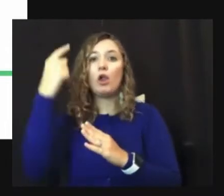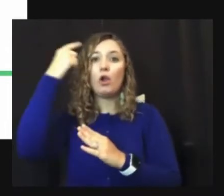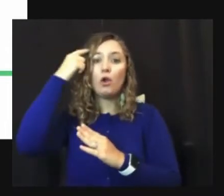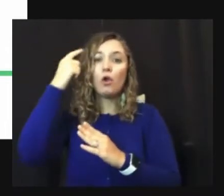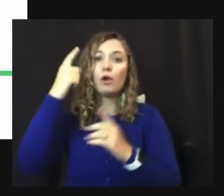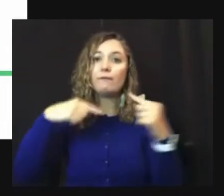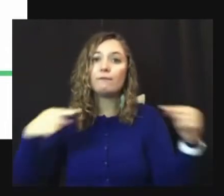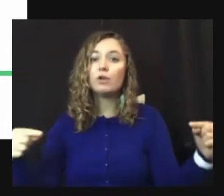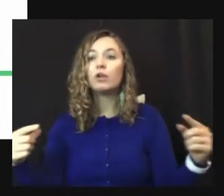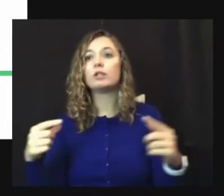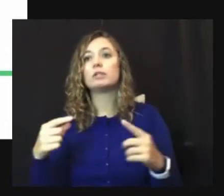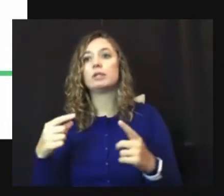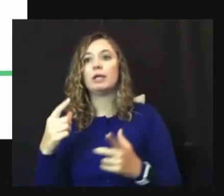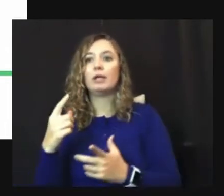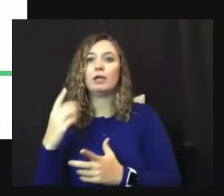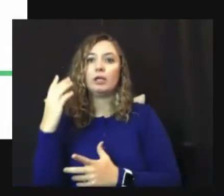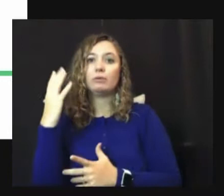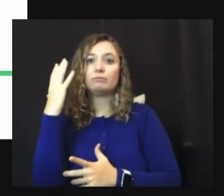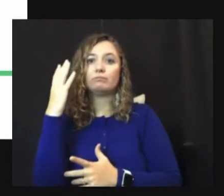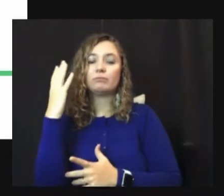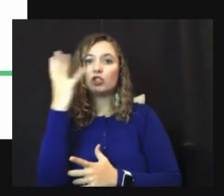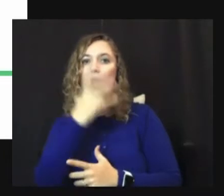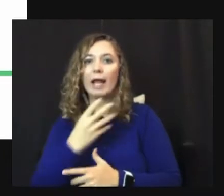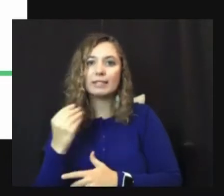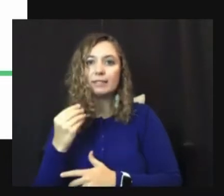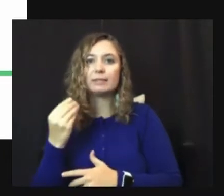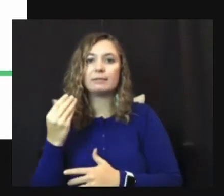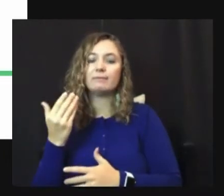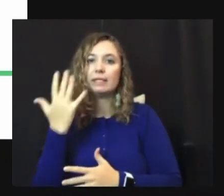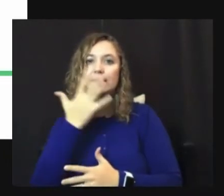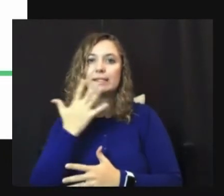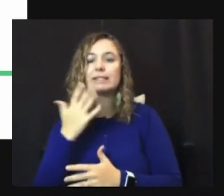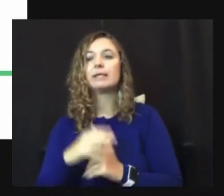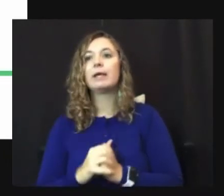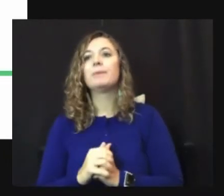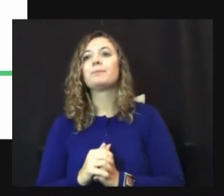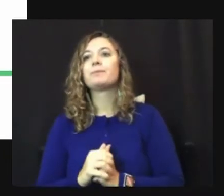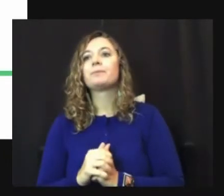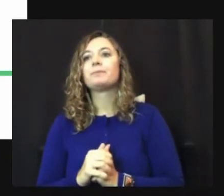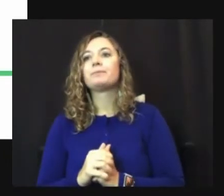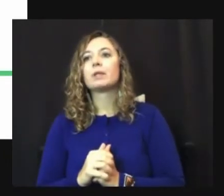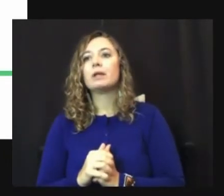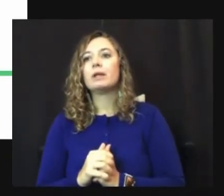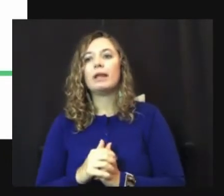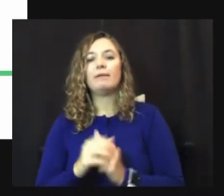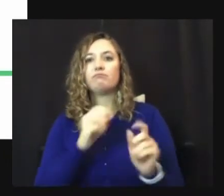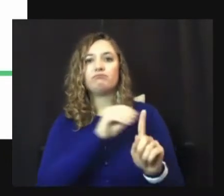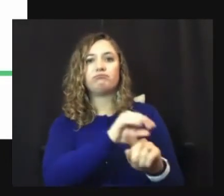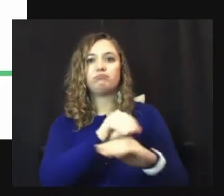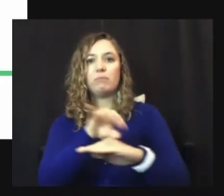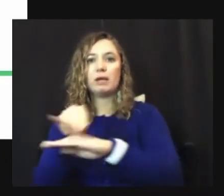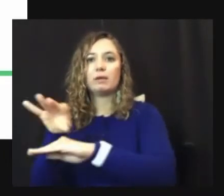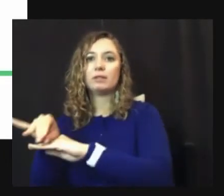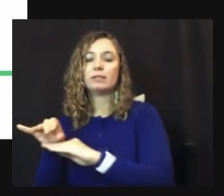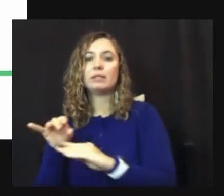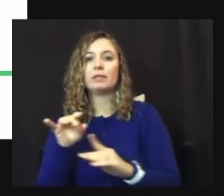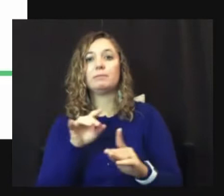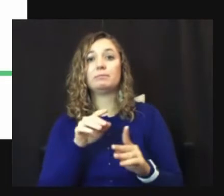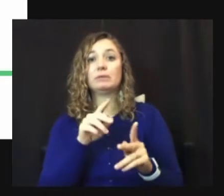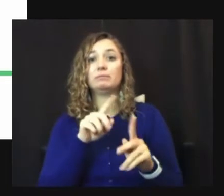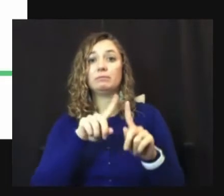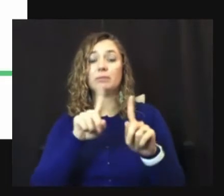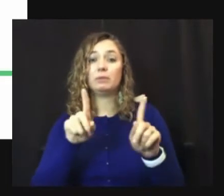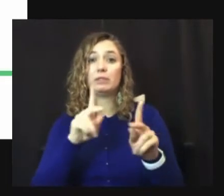race, they affect each other or an individual differently based on their life circumstances